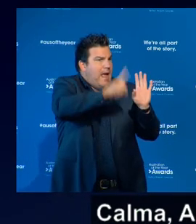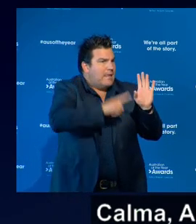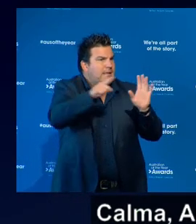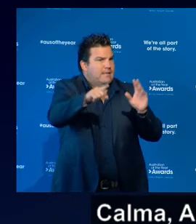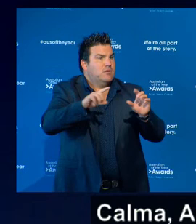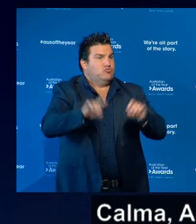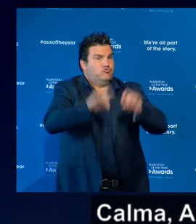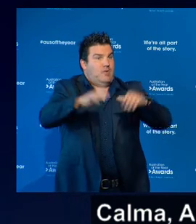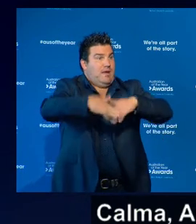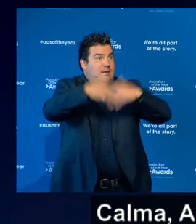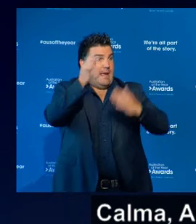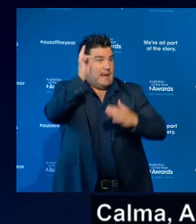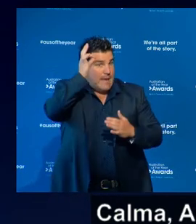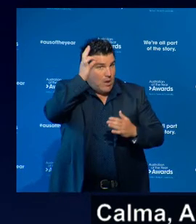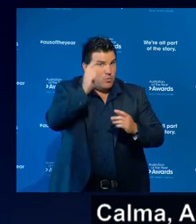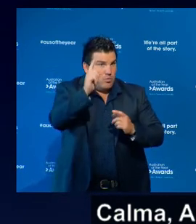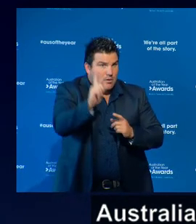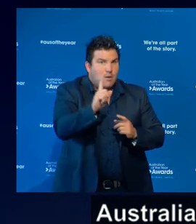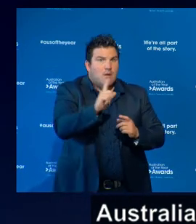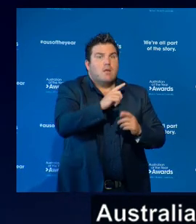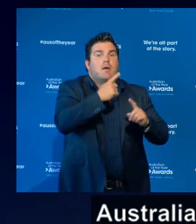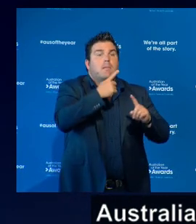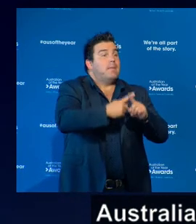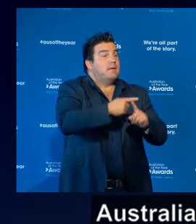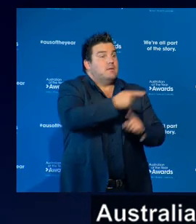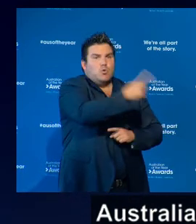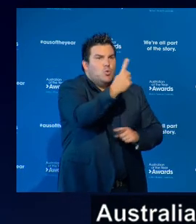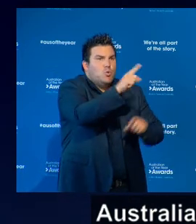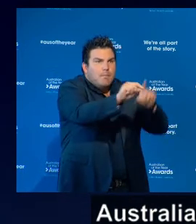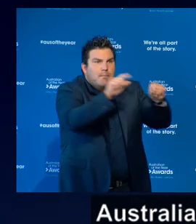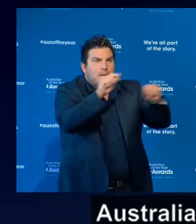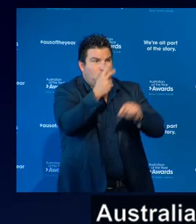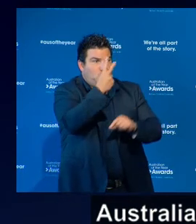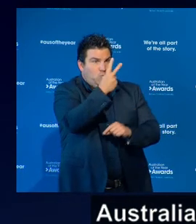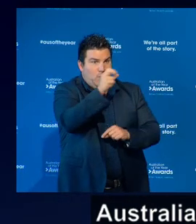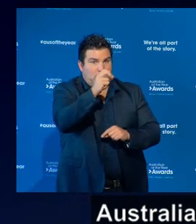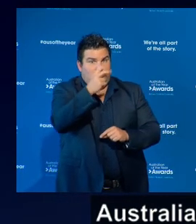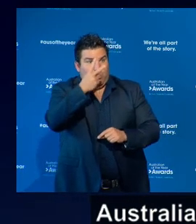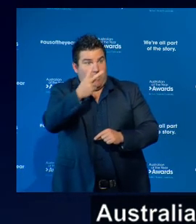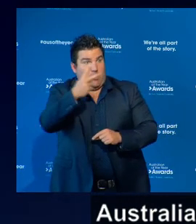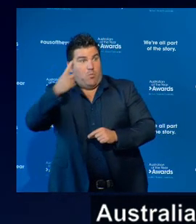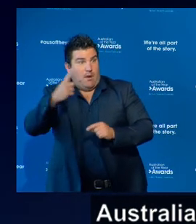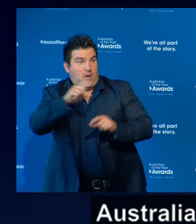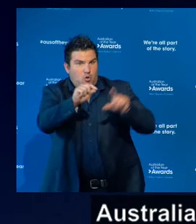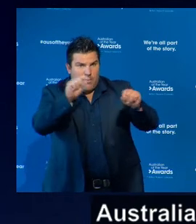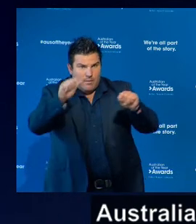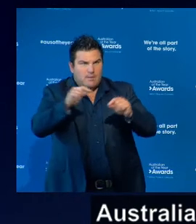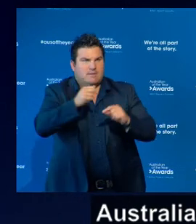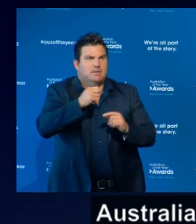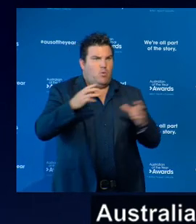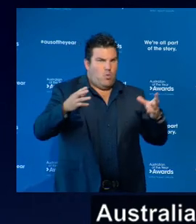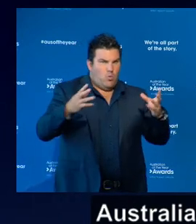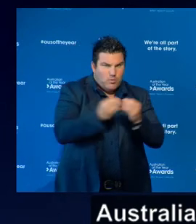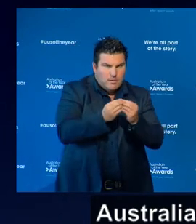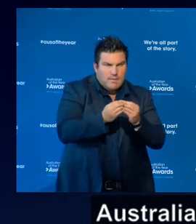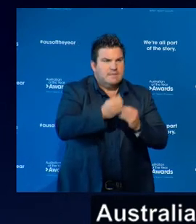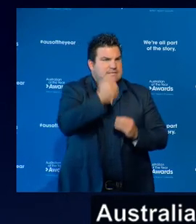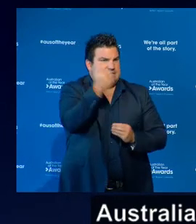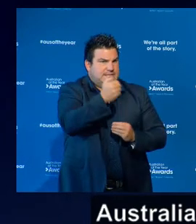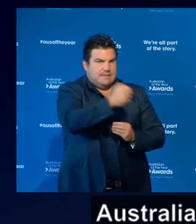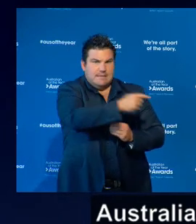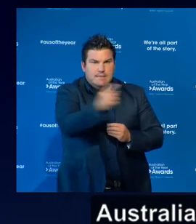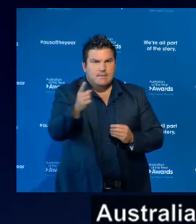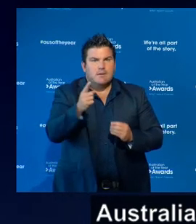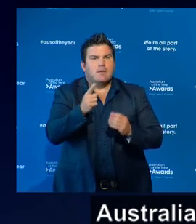Australia Day Council, our 2021 nominees, And also I would like to acknowledge